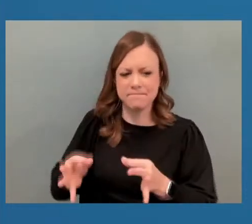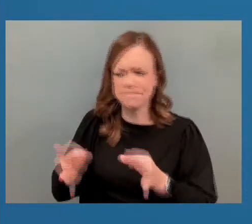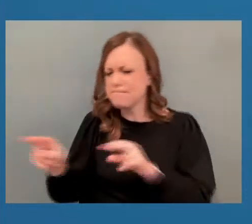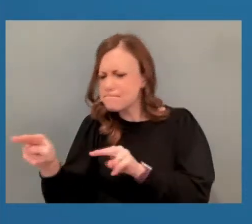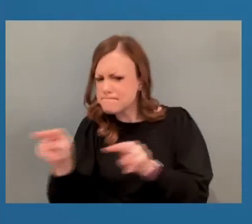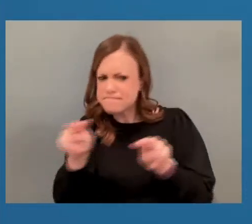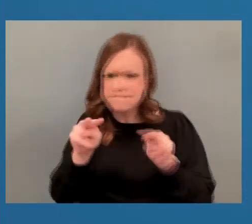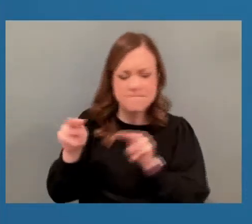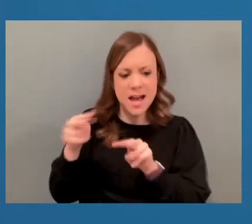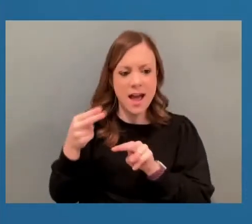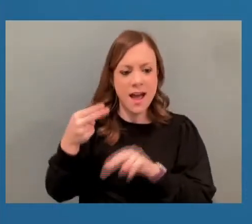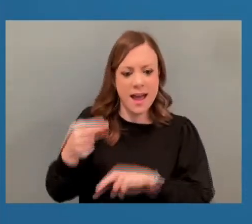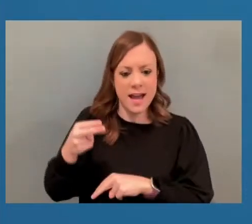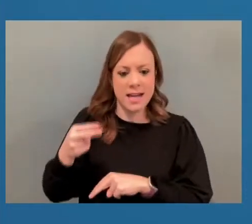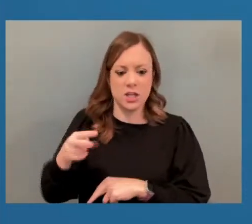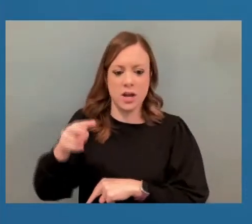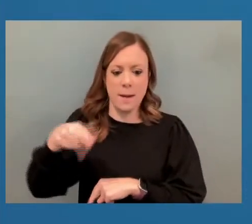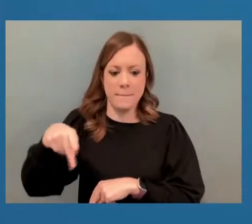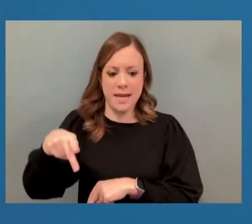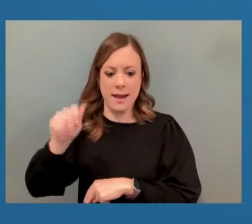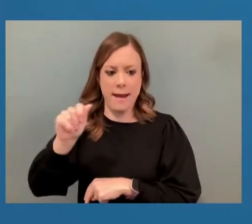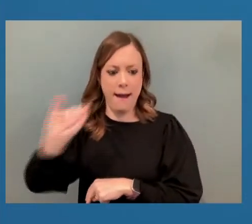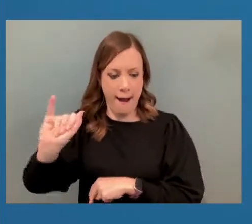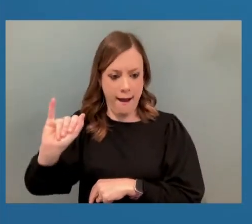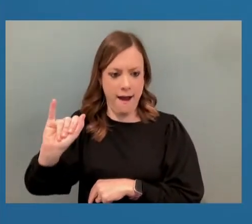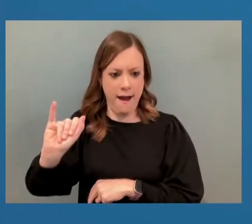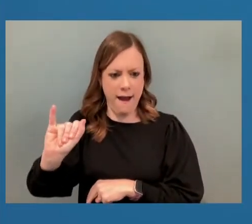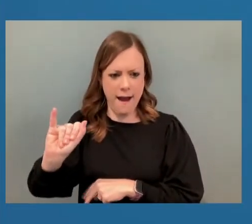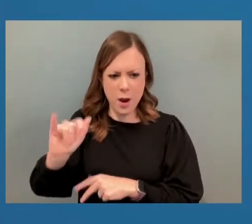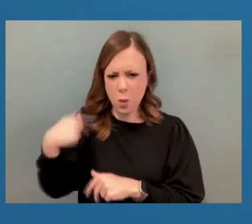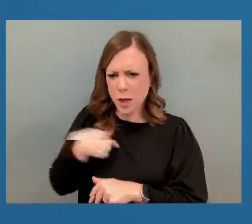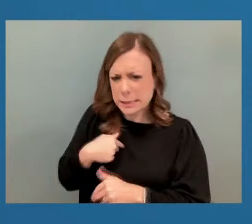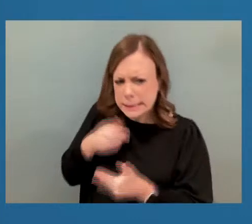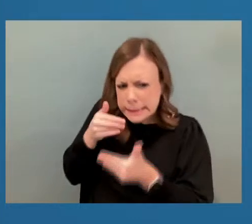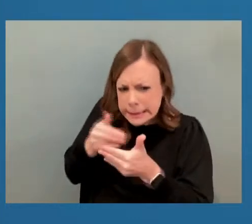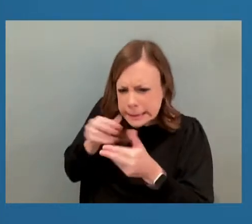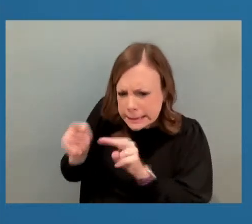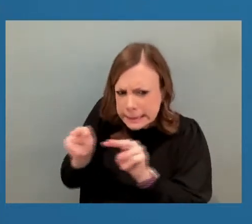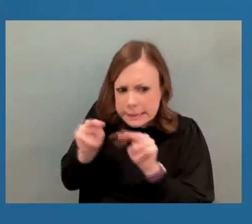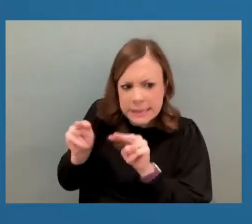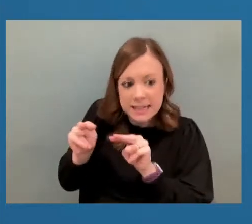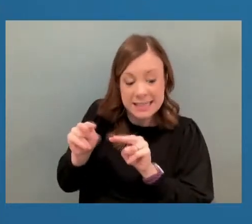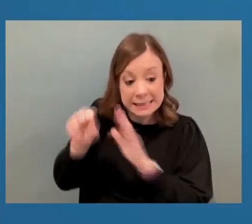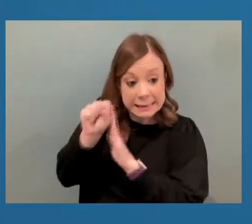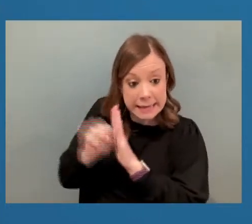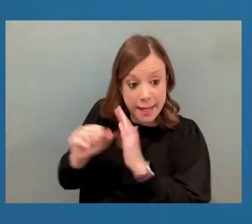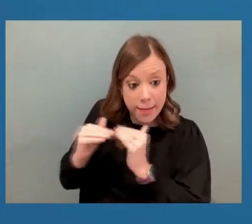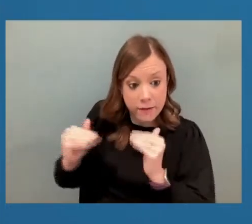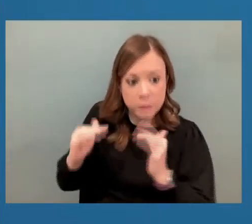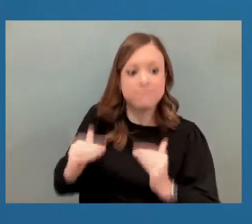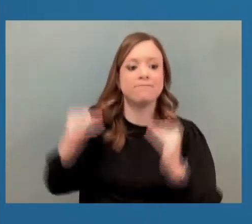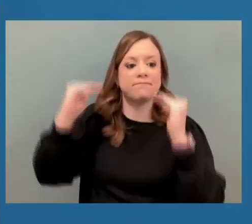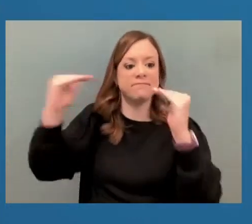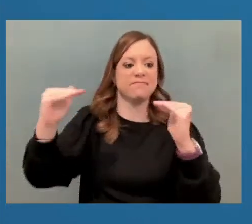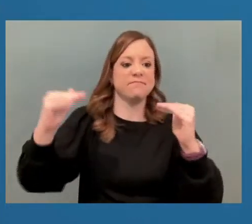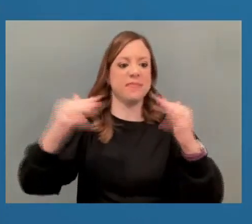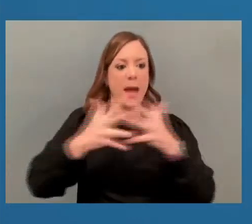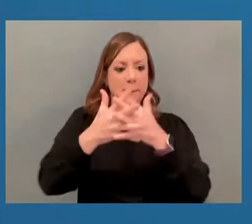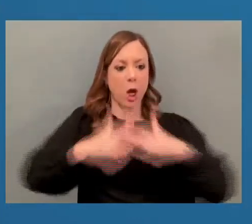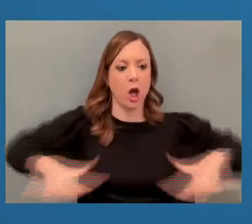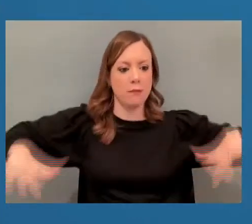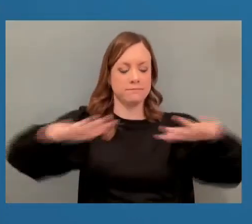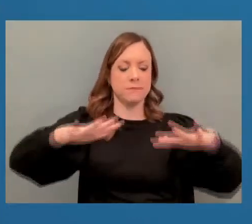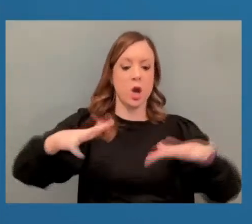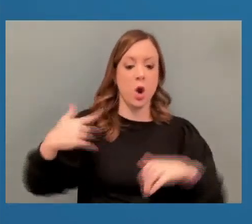HPAI closely and monitoring both at the state and national level. We have been dealing with this situation for several years in our